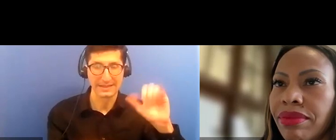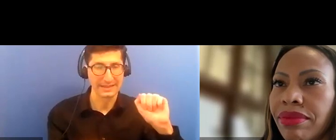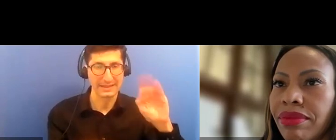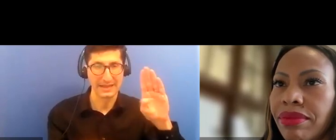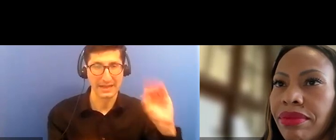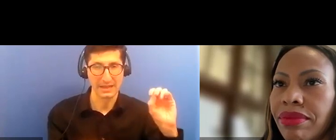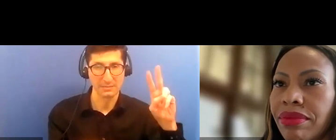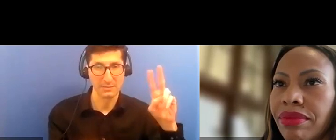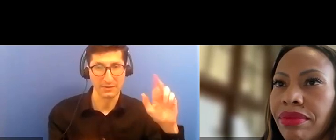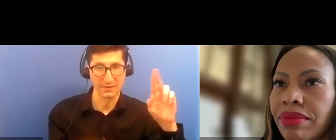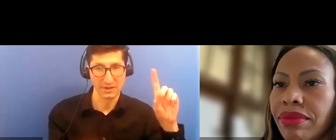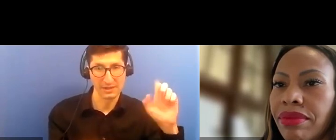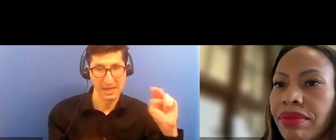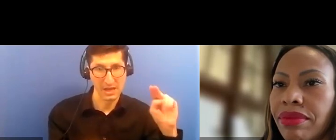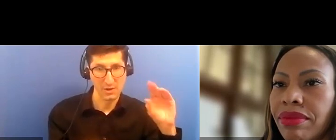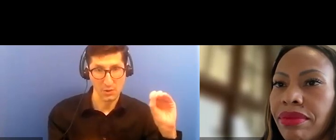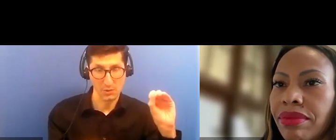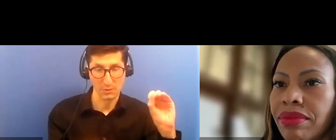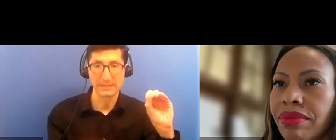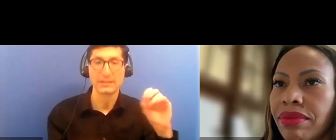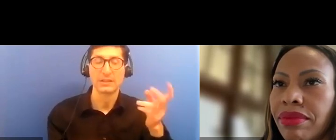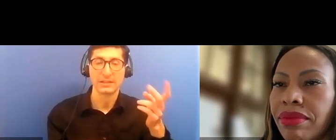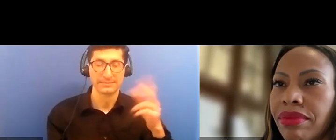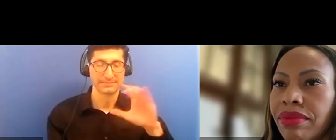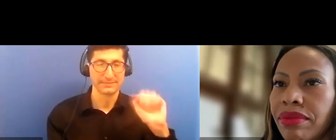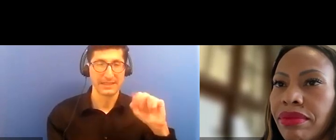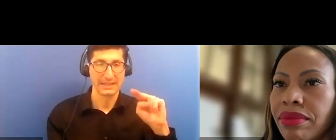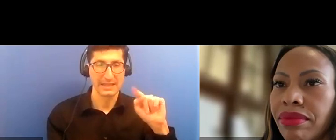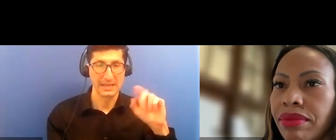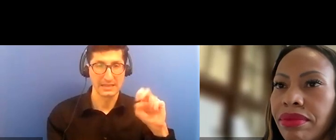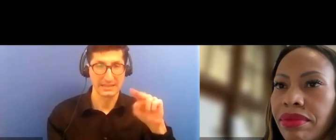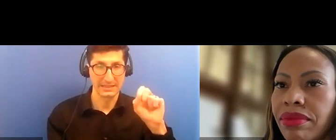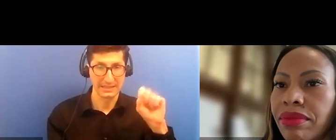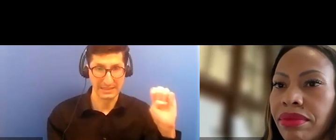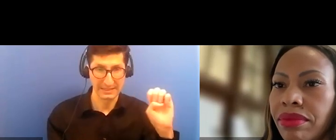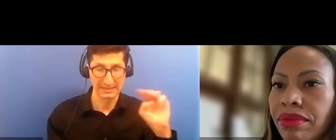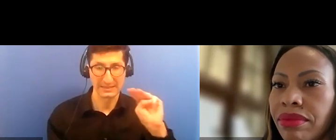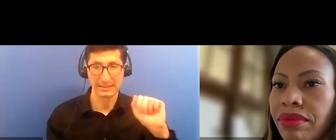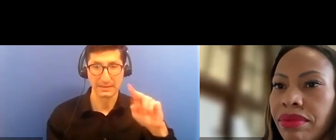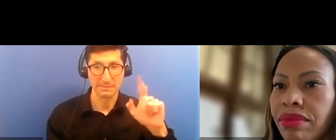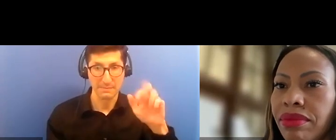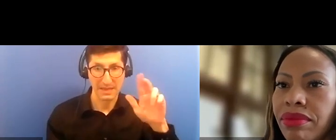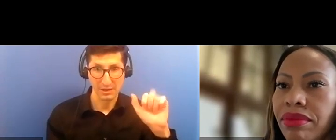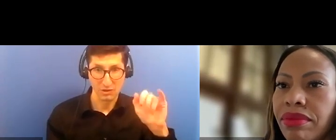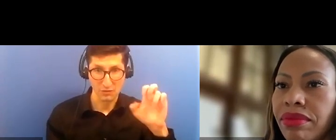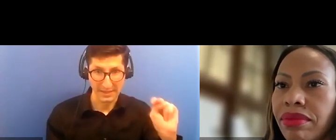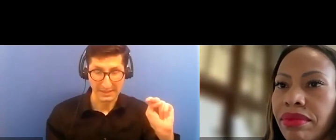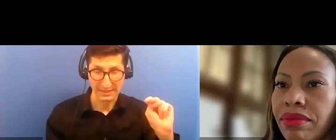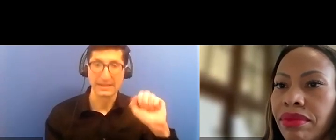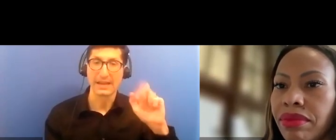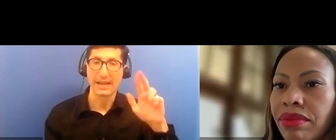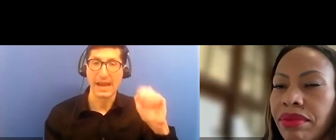Verdeano, Cantonese, Mandarin, Vietnamese, Somali, French, Arabic, and American